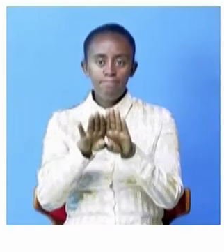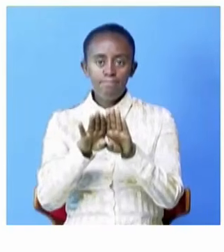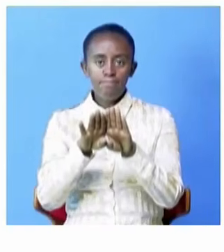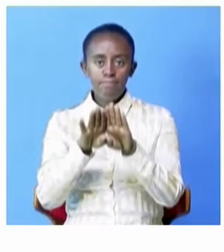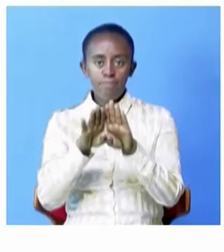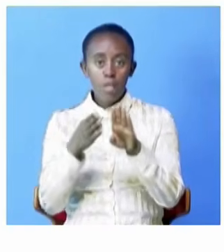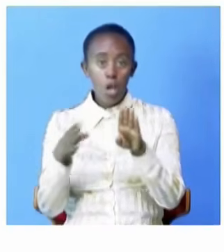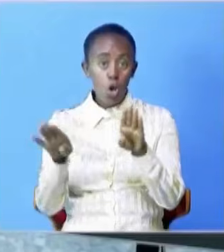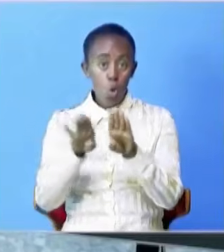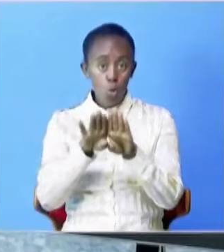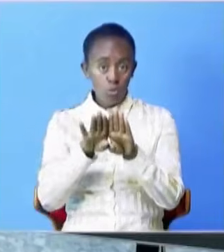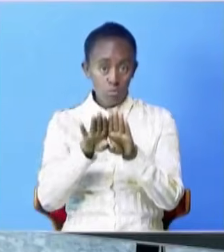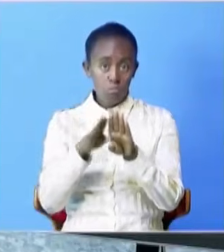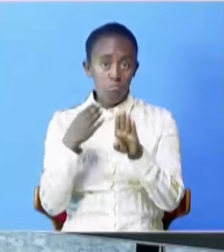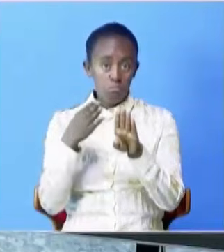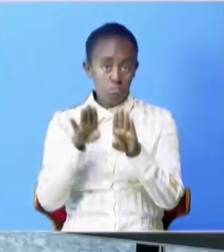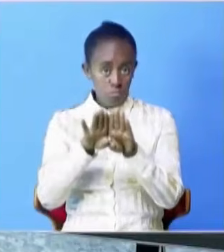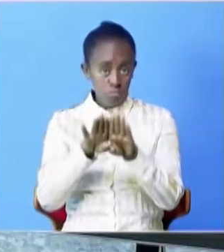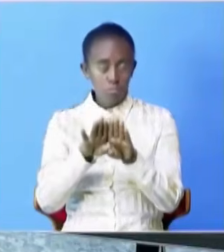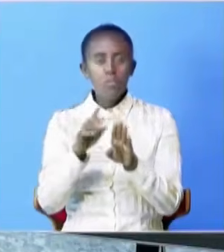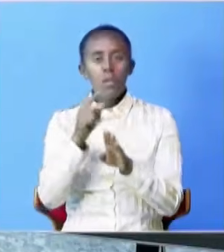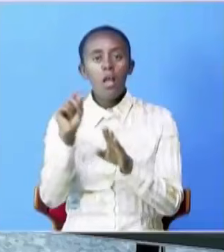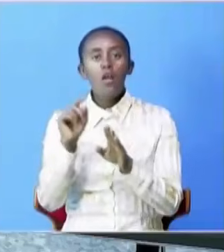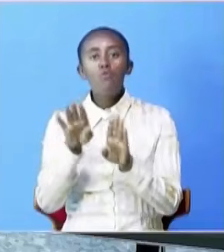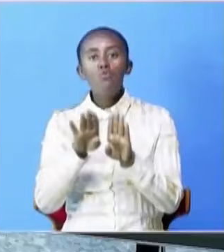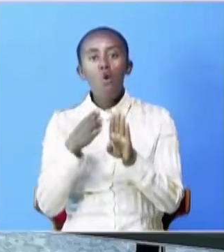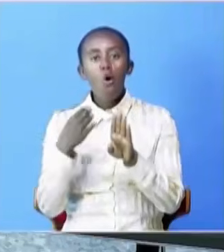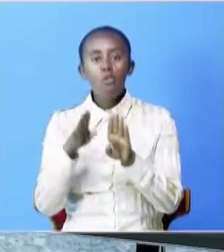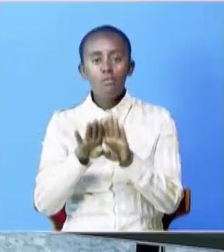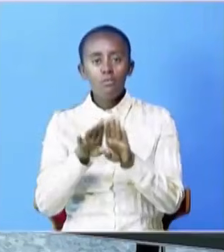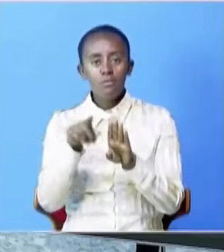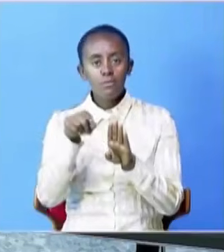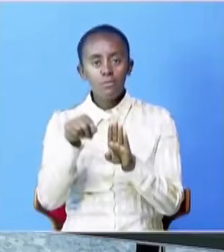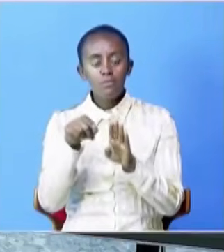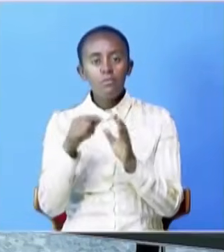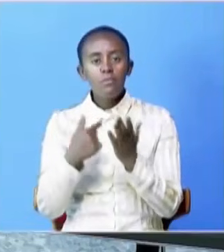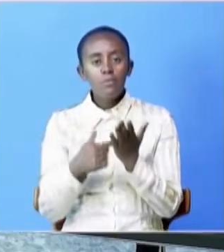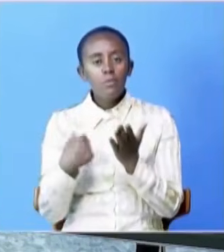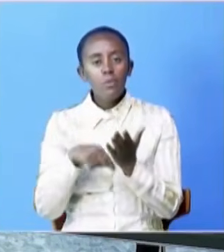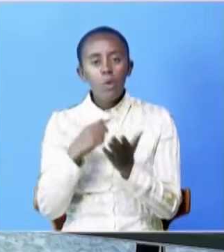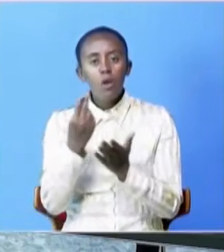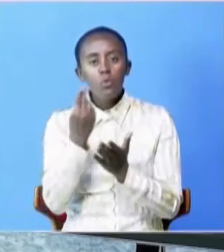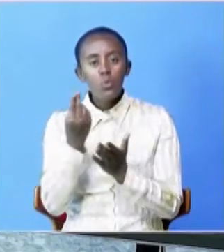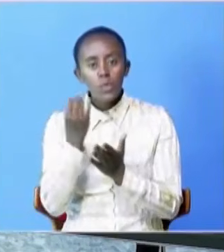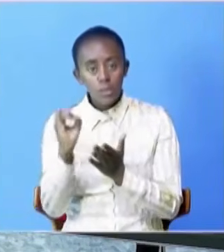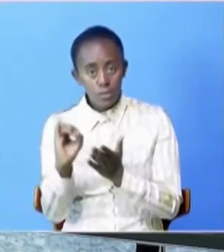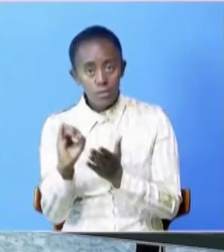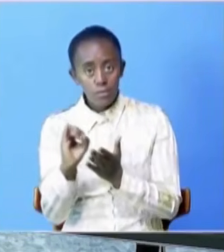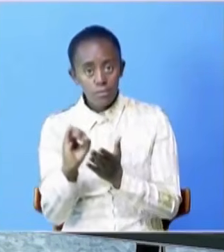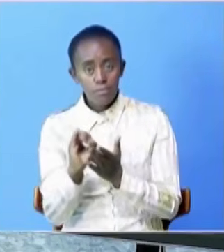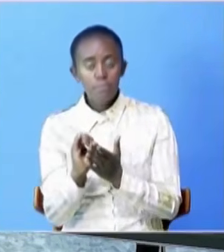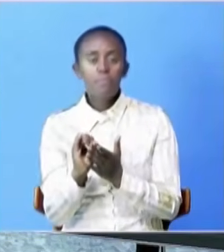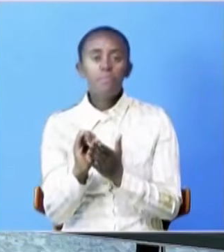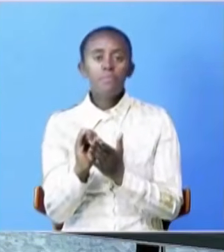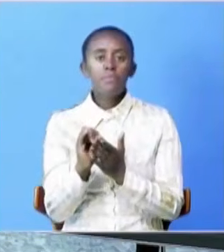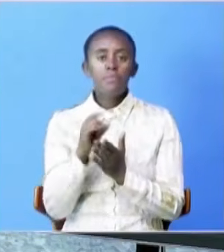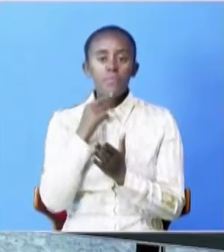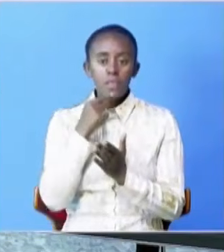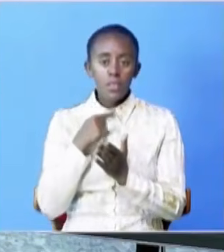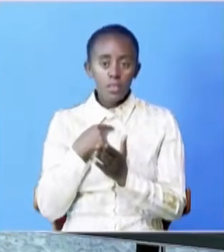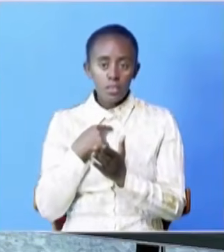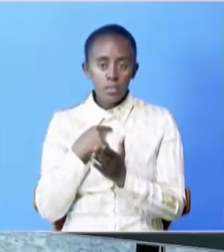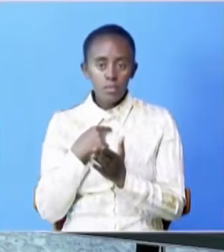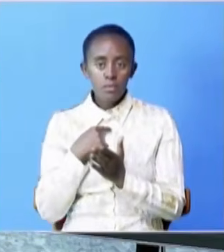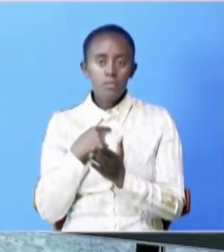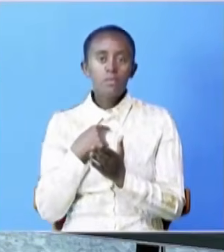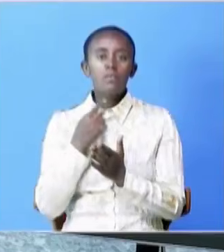Close the door. So this is where we are using what? We are saying, or